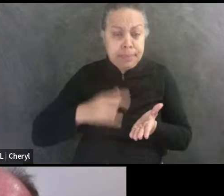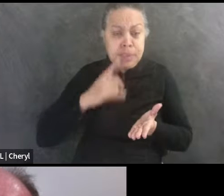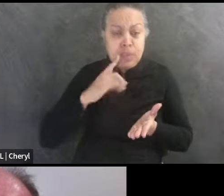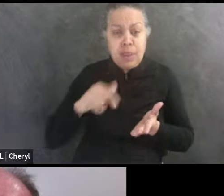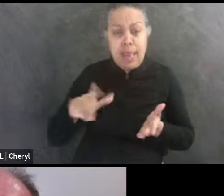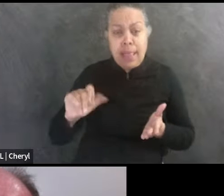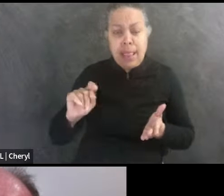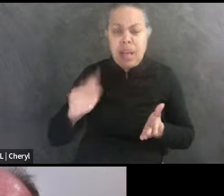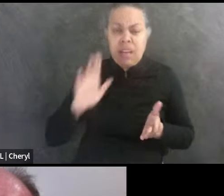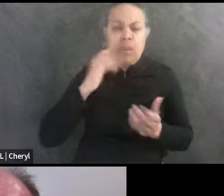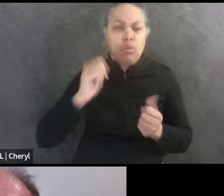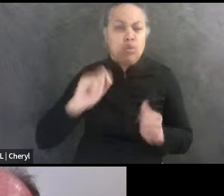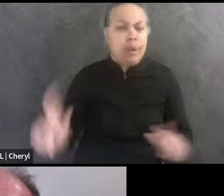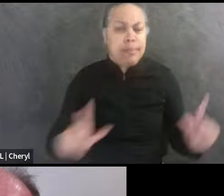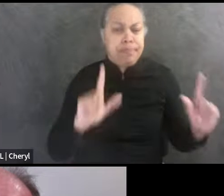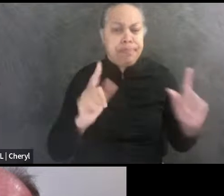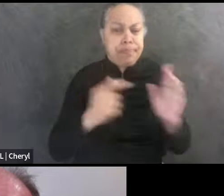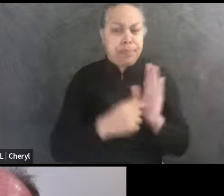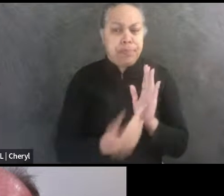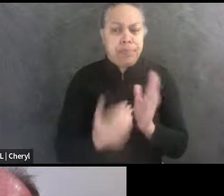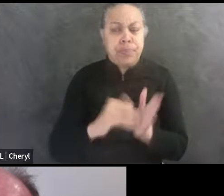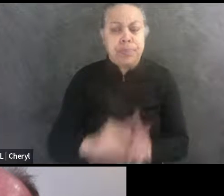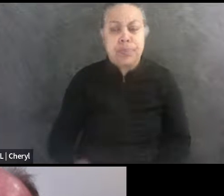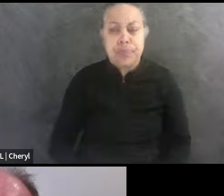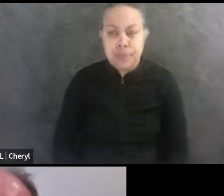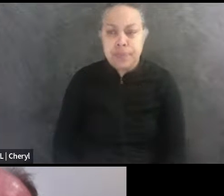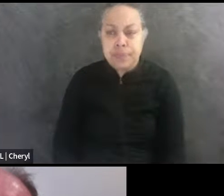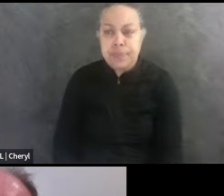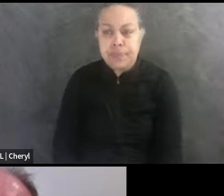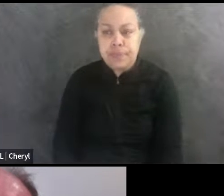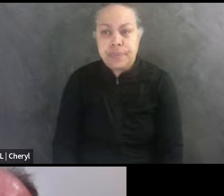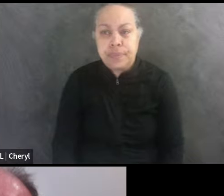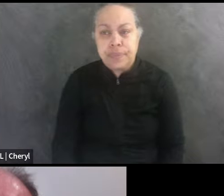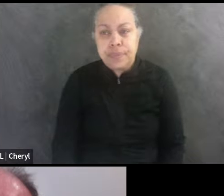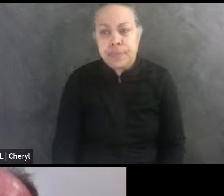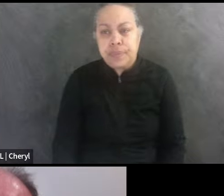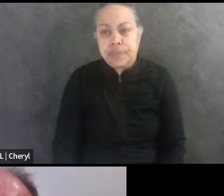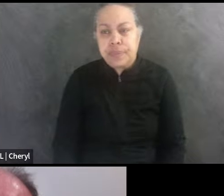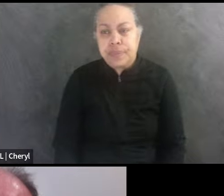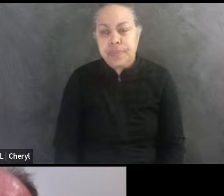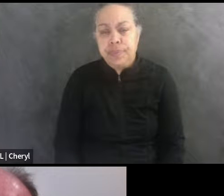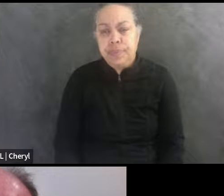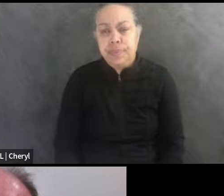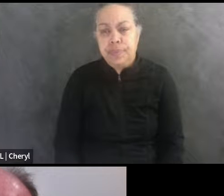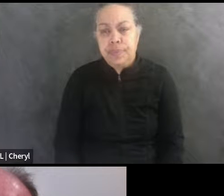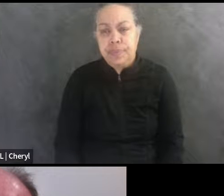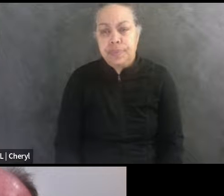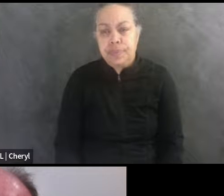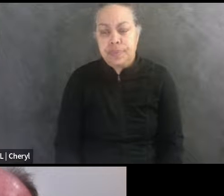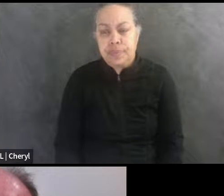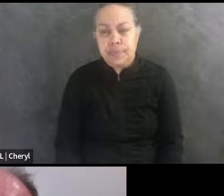can share my screen again. I will do that. If I can share my browser.